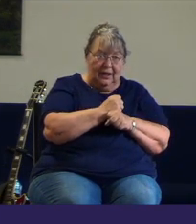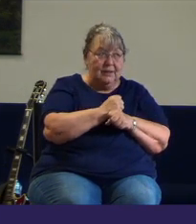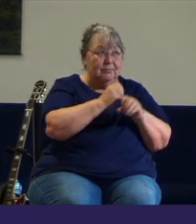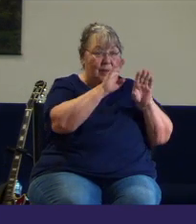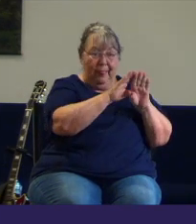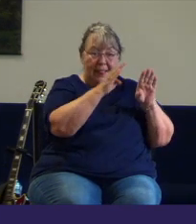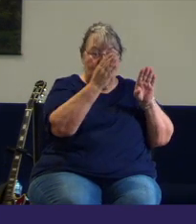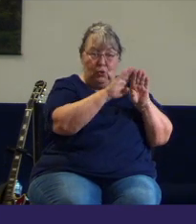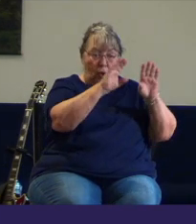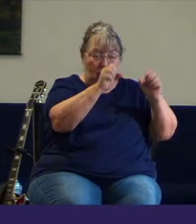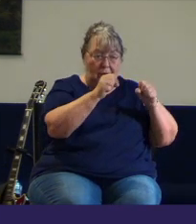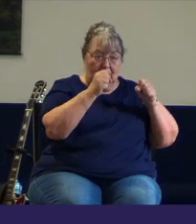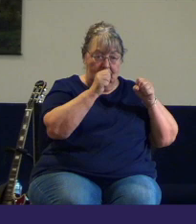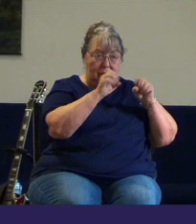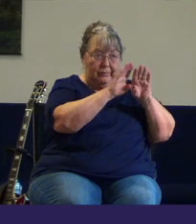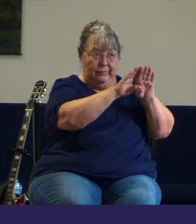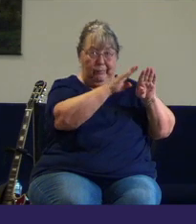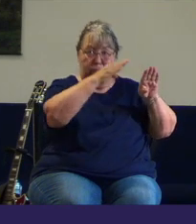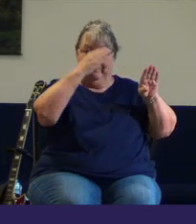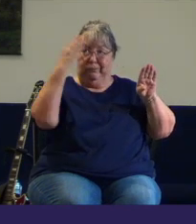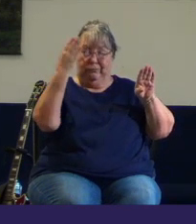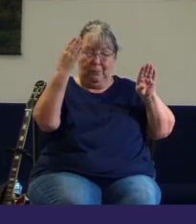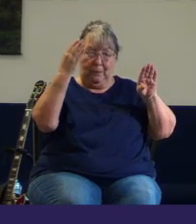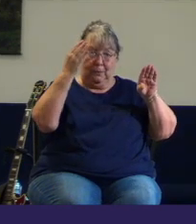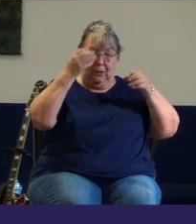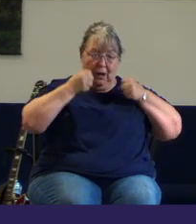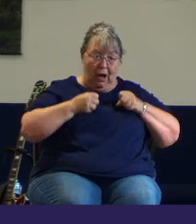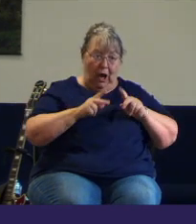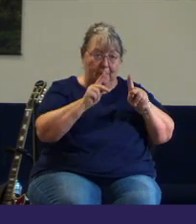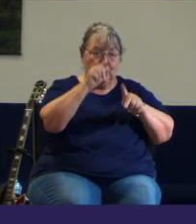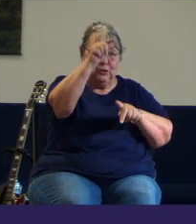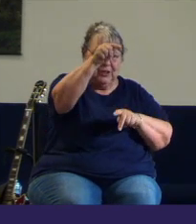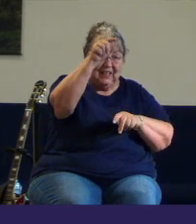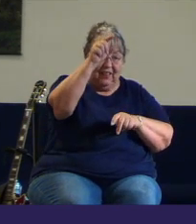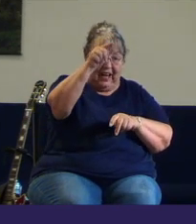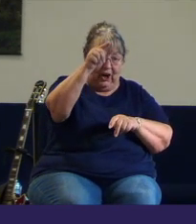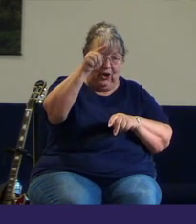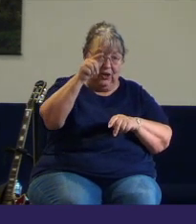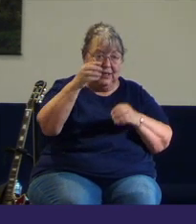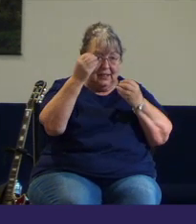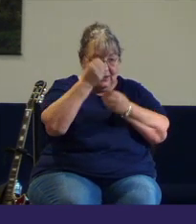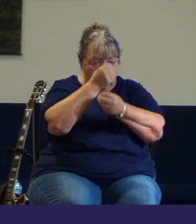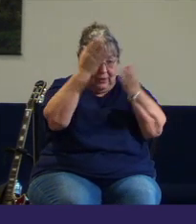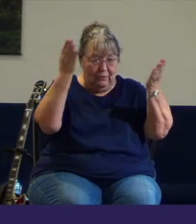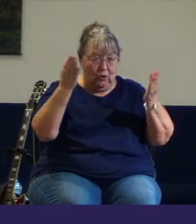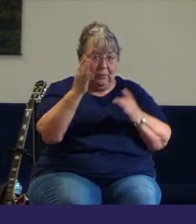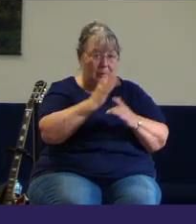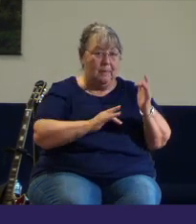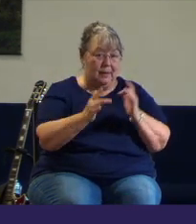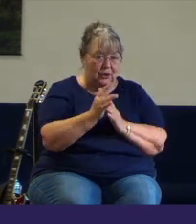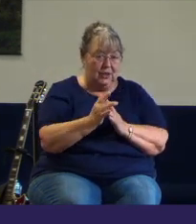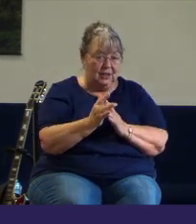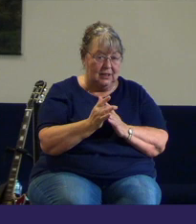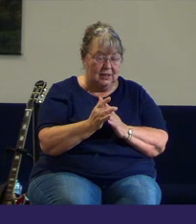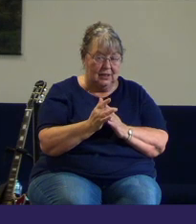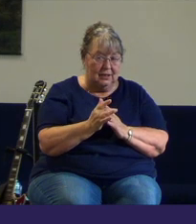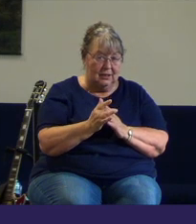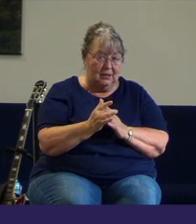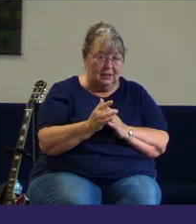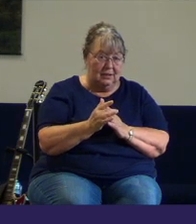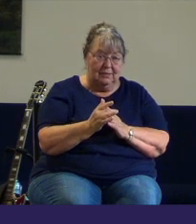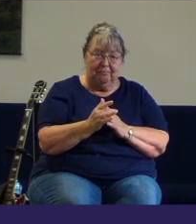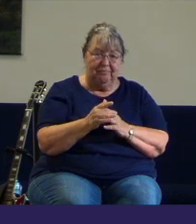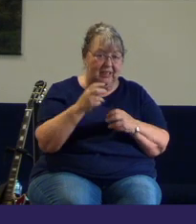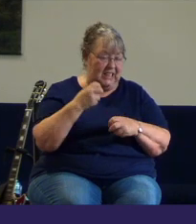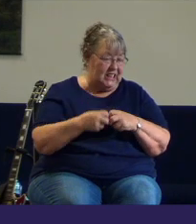share with someone. Some of you have told me of wonderful times you've had of praying with someone, right? Praying with someone in a difficult time. Our days are